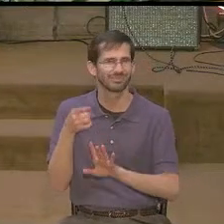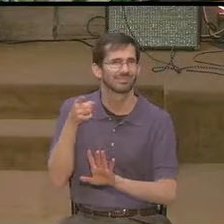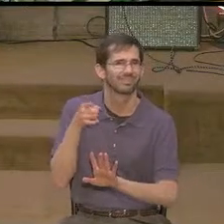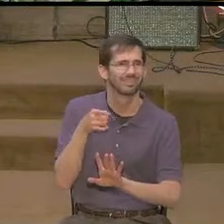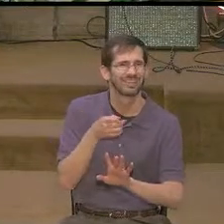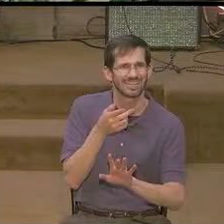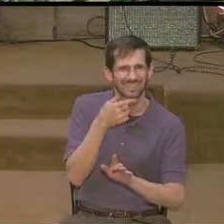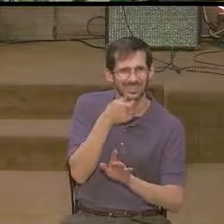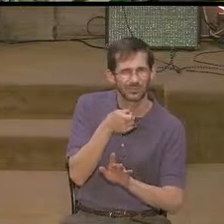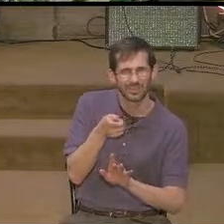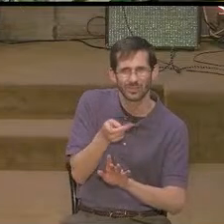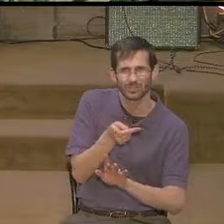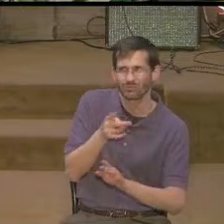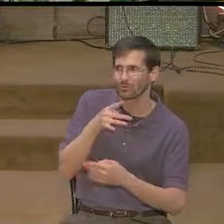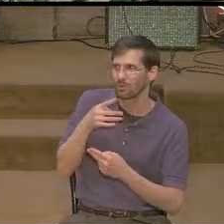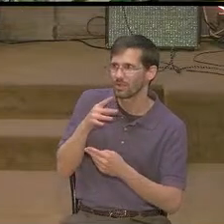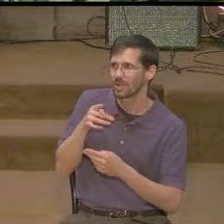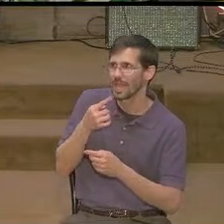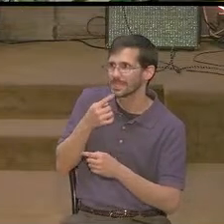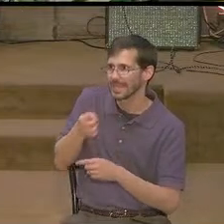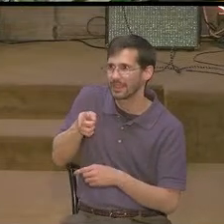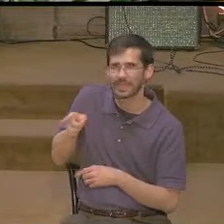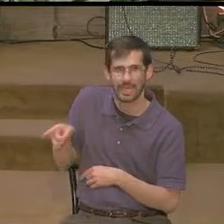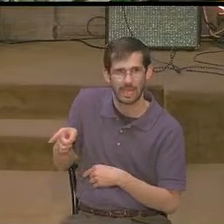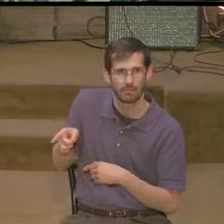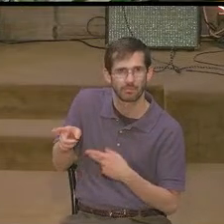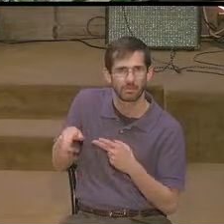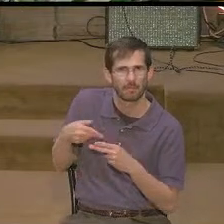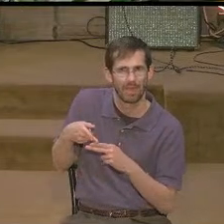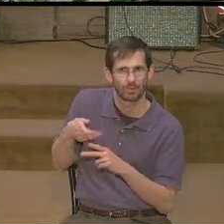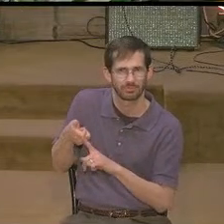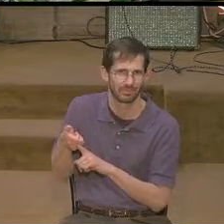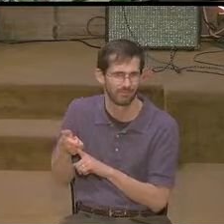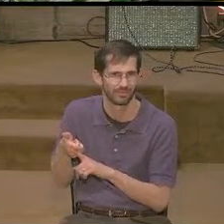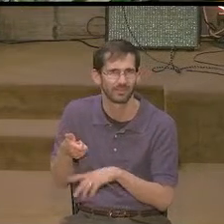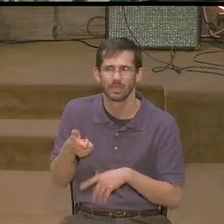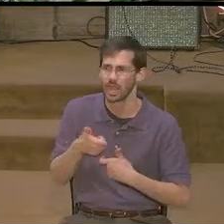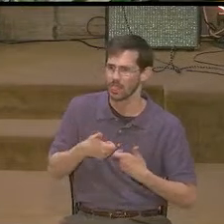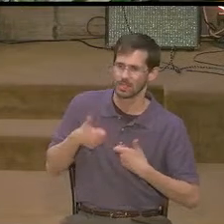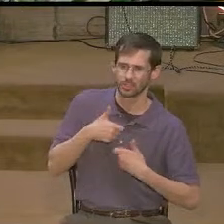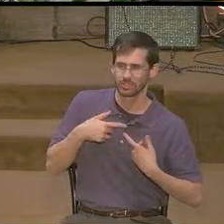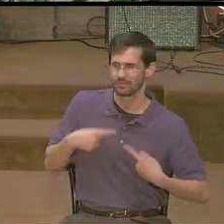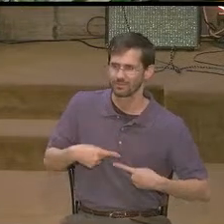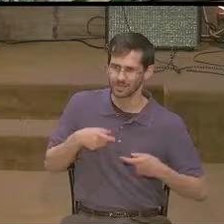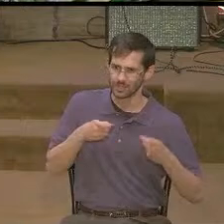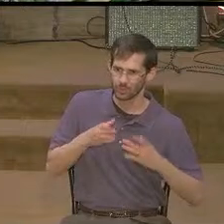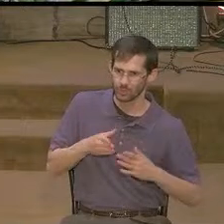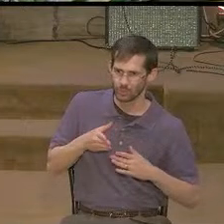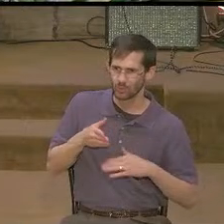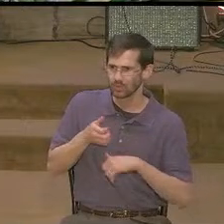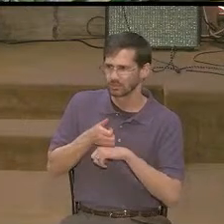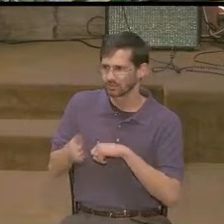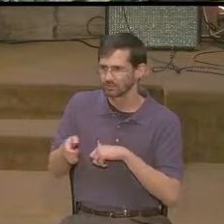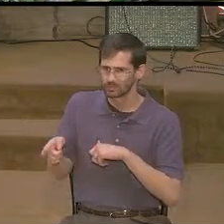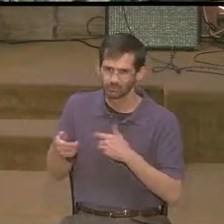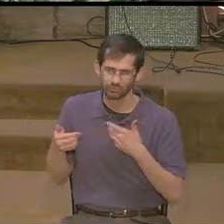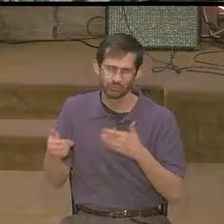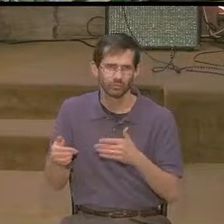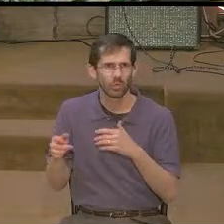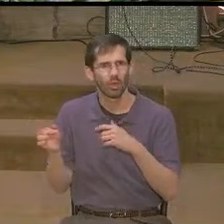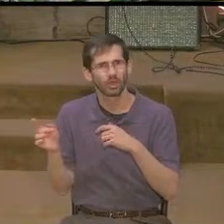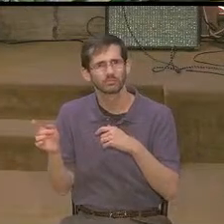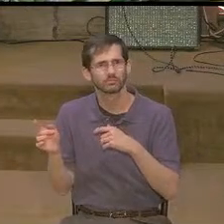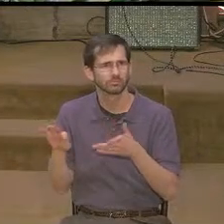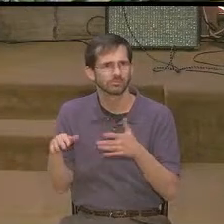I love it. And how the chief priests and the rulers delivered him to be condemned to death and crucified. But we